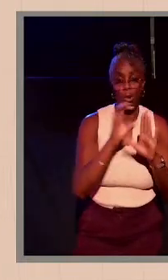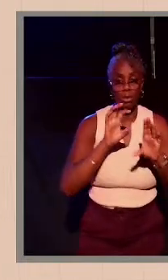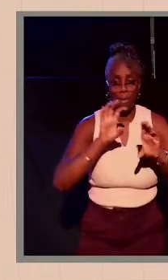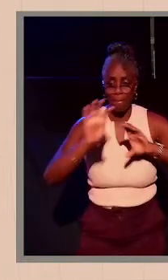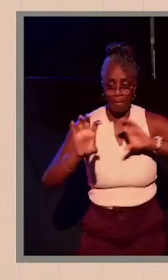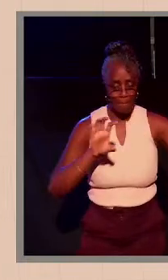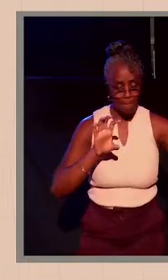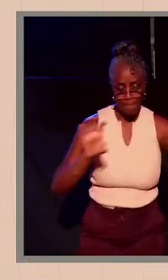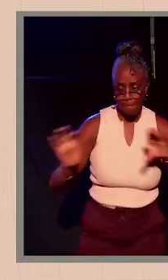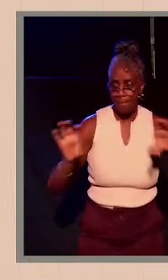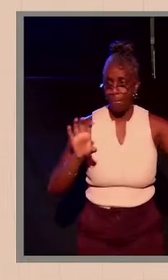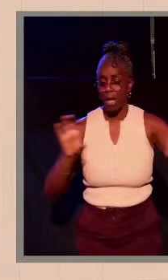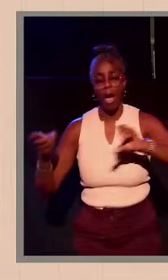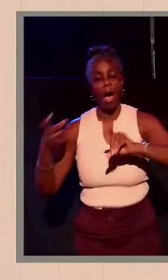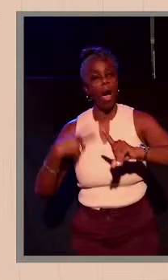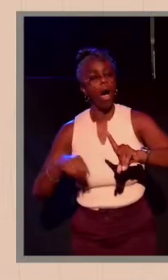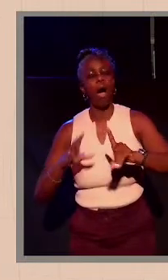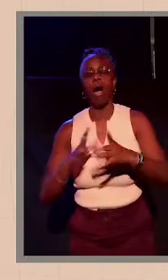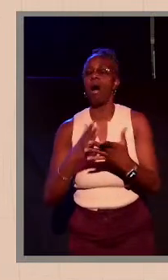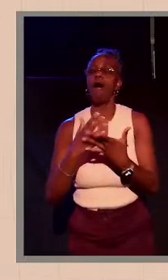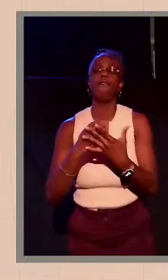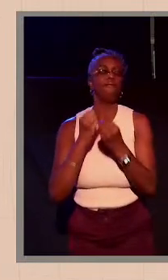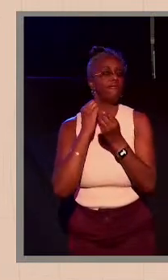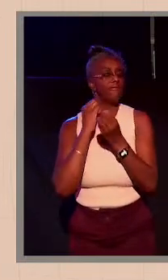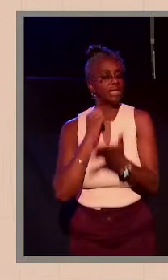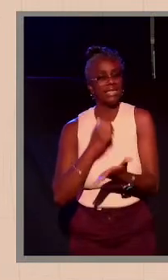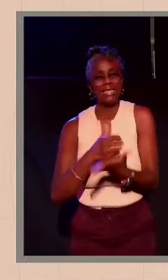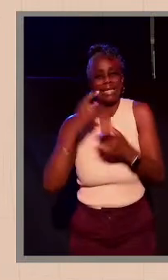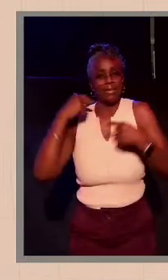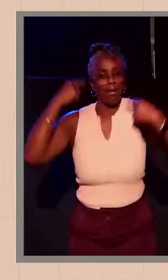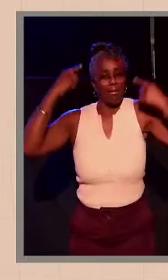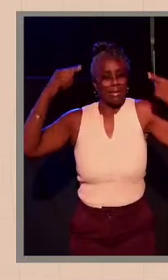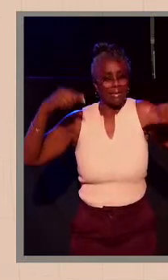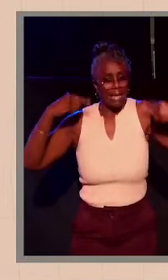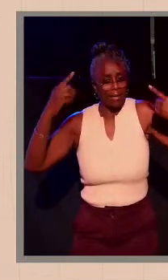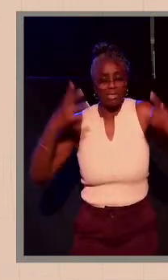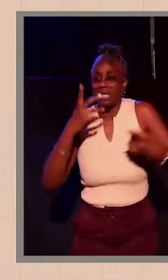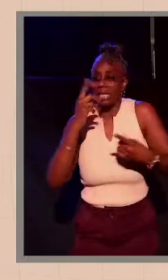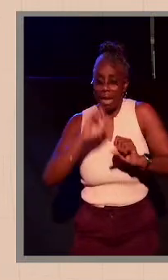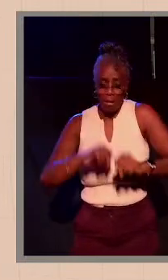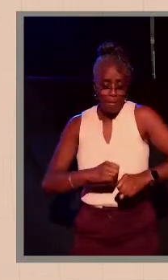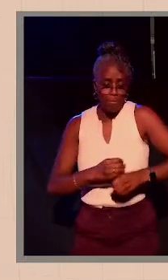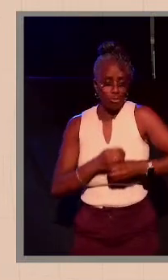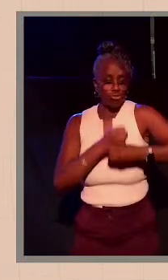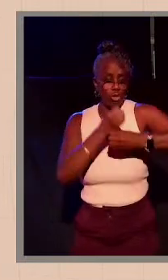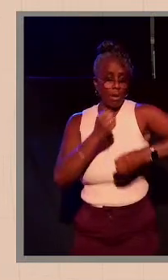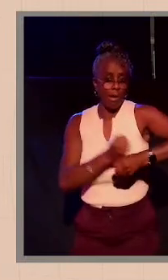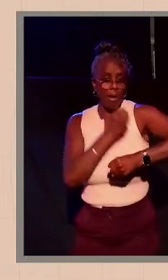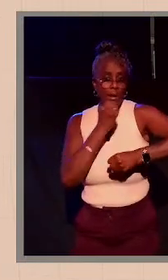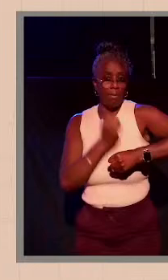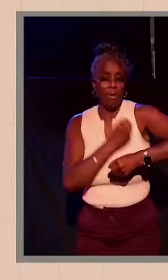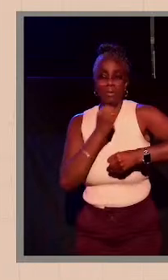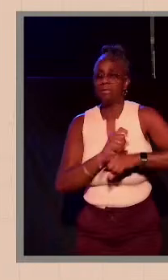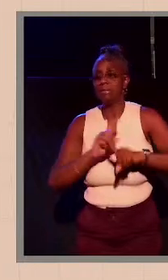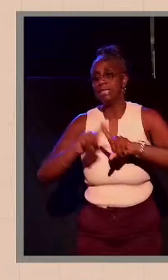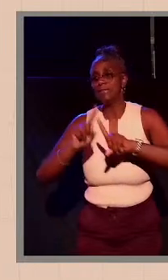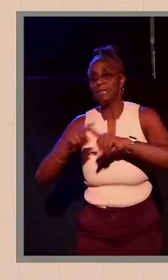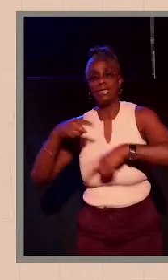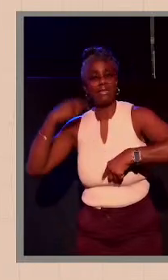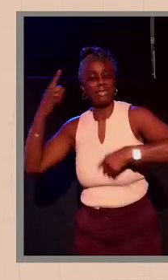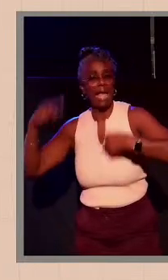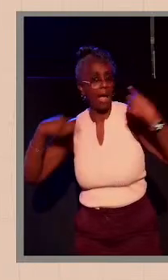plugins that make these wonderful sounds. So you can very quickly produce something that sounds kind of pretty amazing.